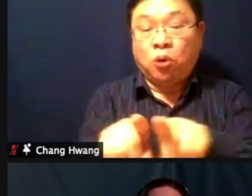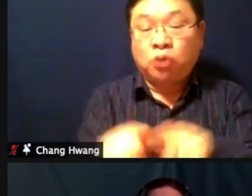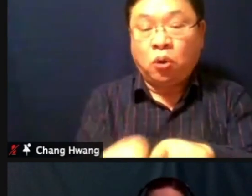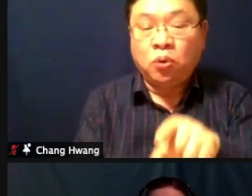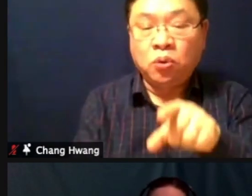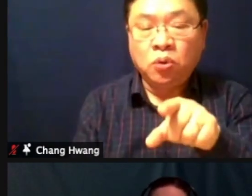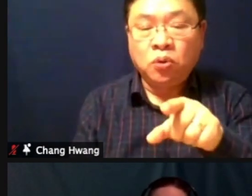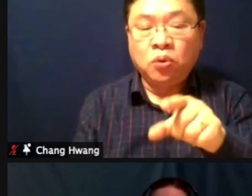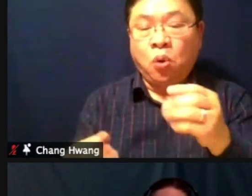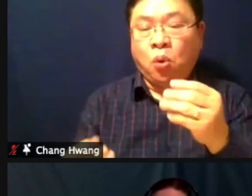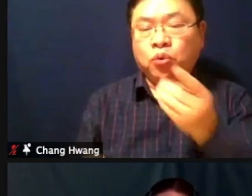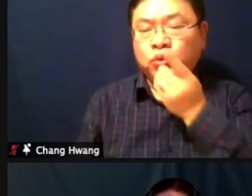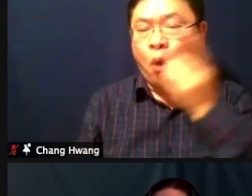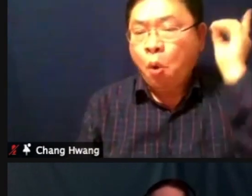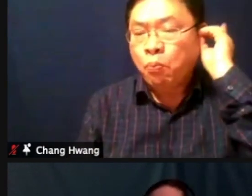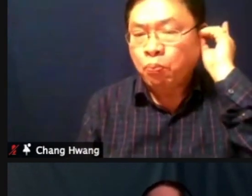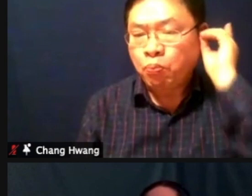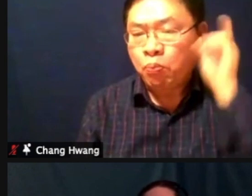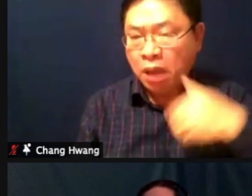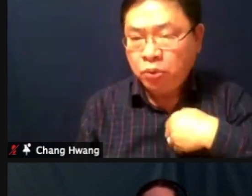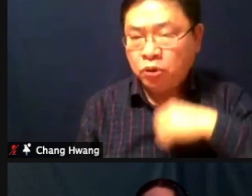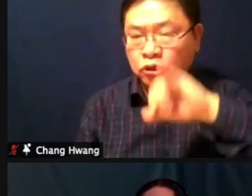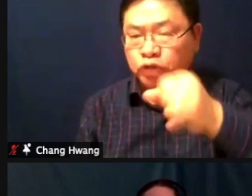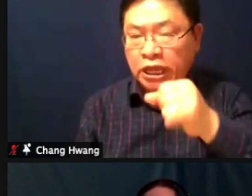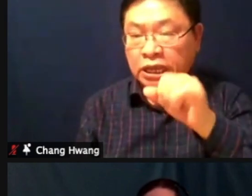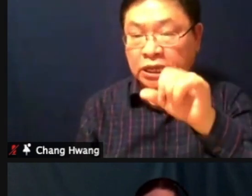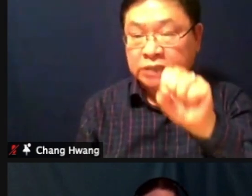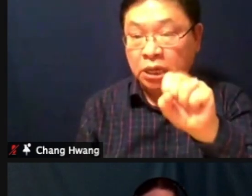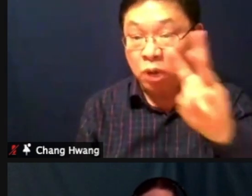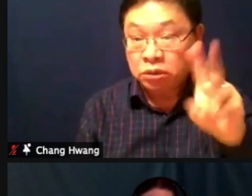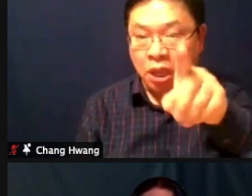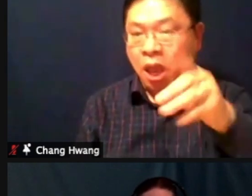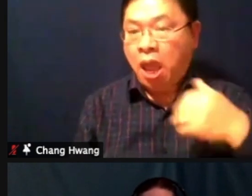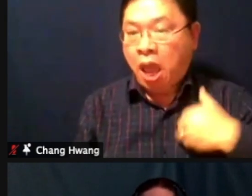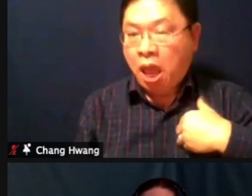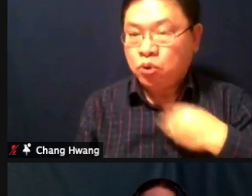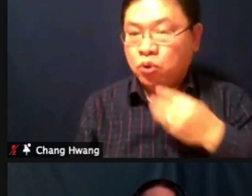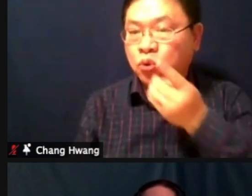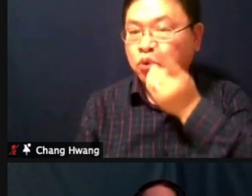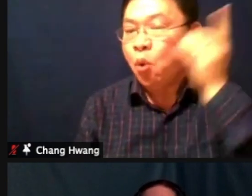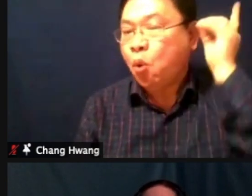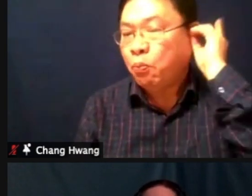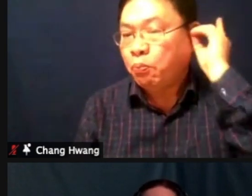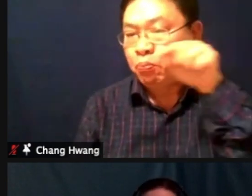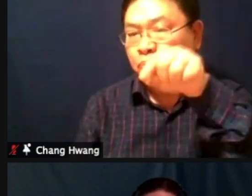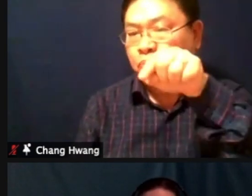So learning how to listen and respond auditorily.